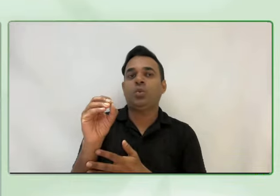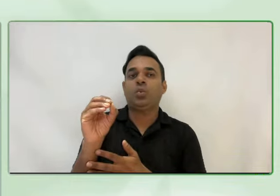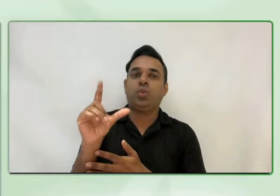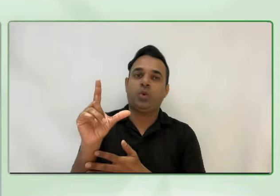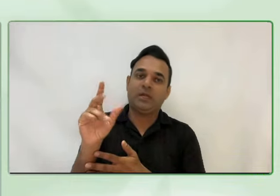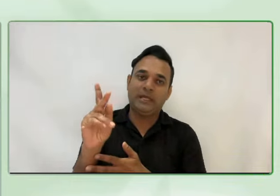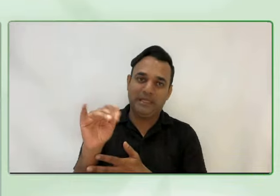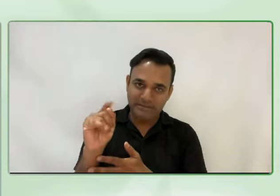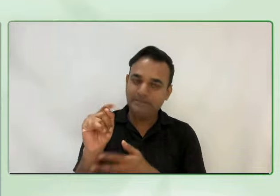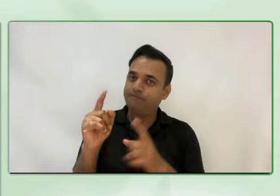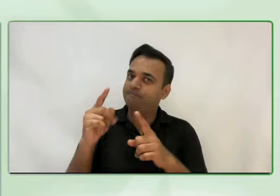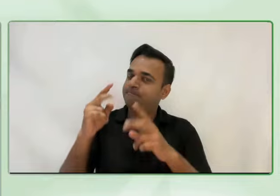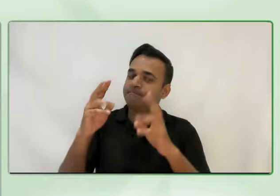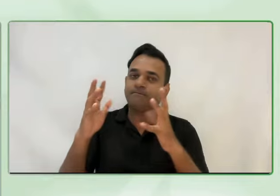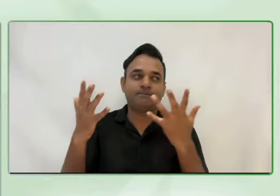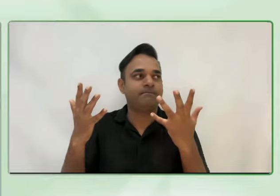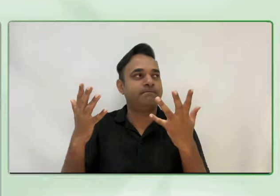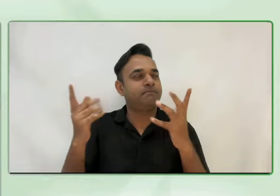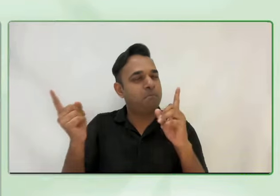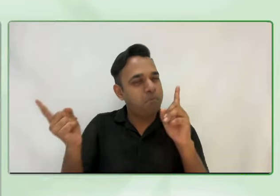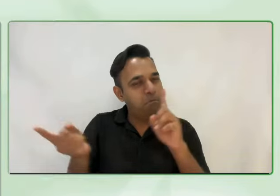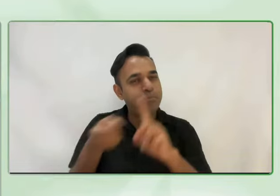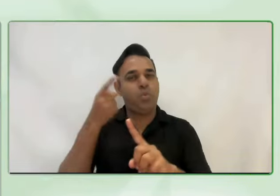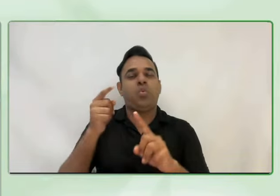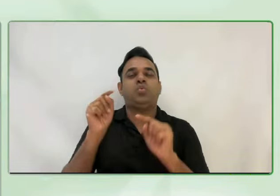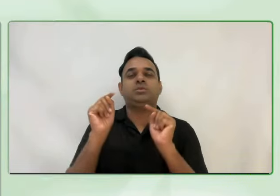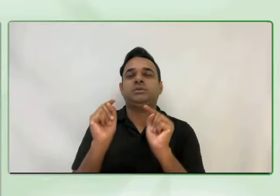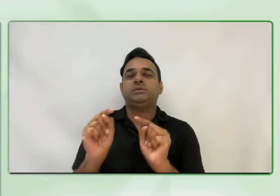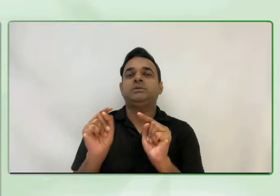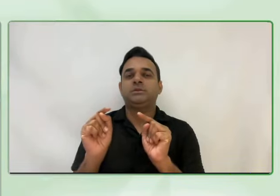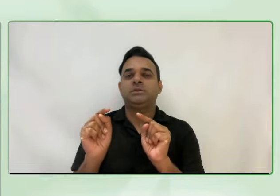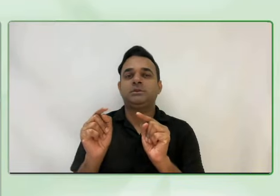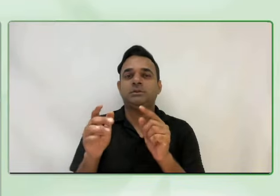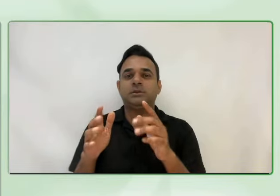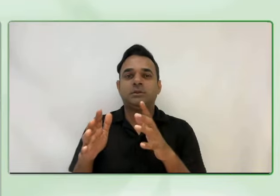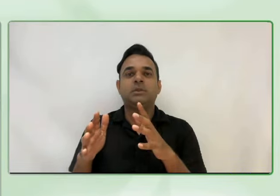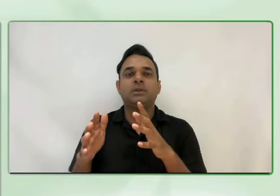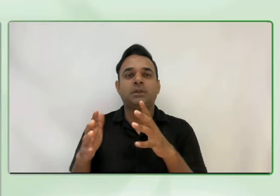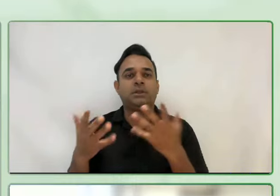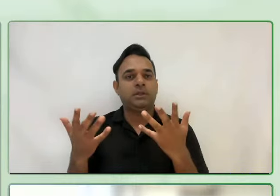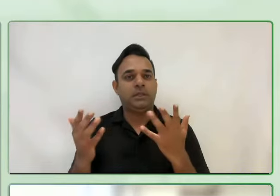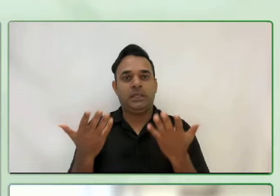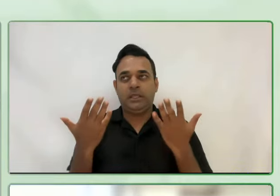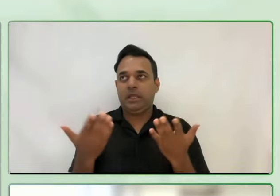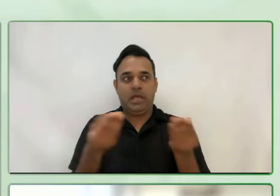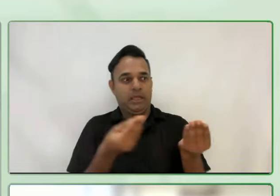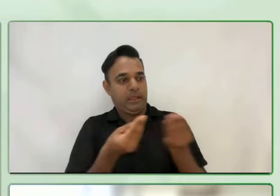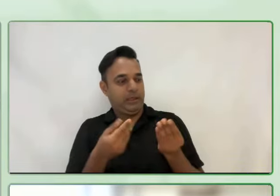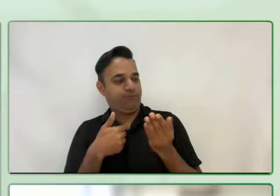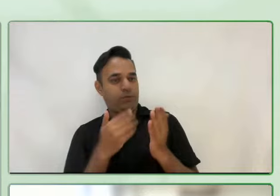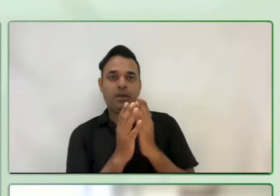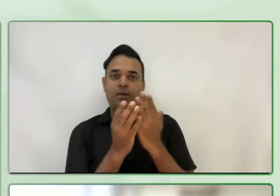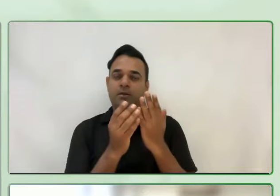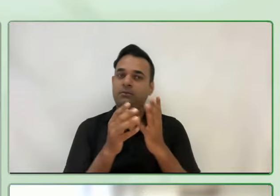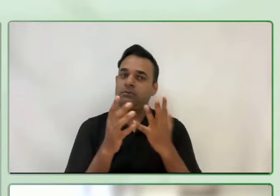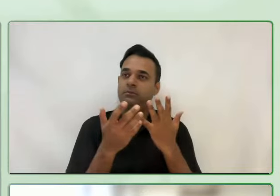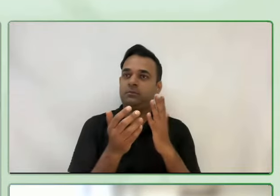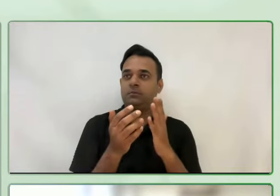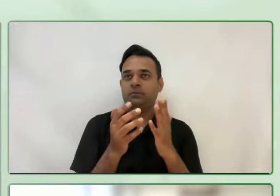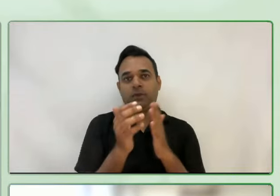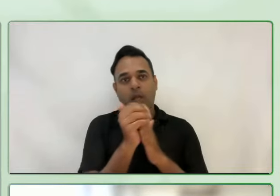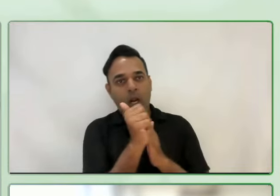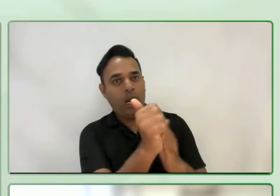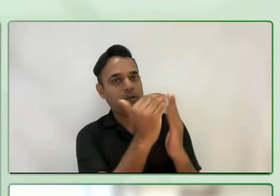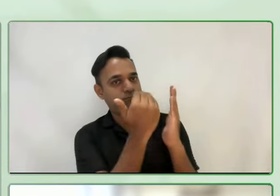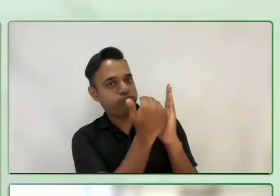critical. Excellent. Thank you. And actually, as we're winding down now, we've only got 3 minutes left. I wanted to come back